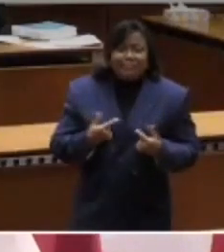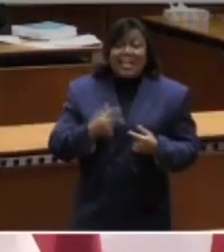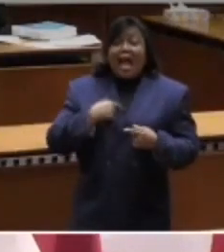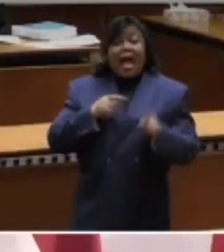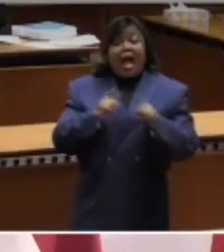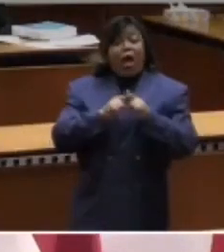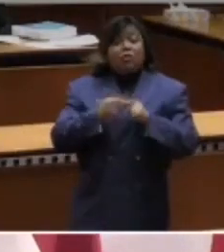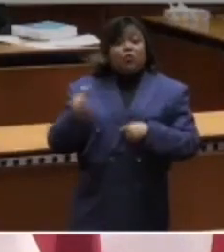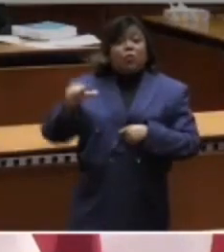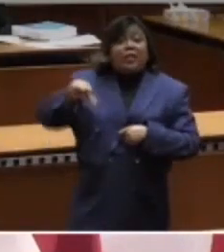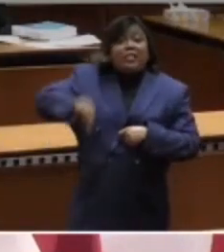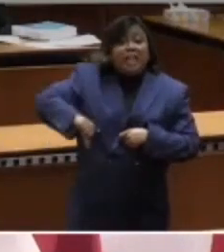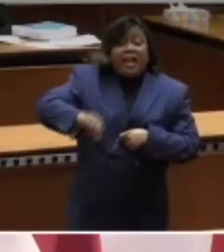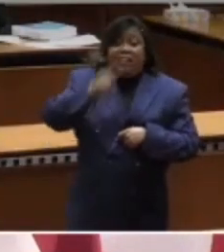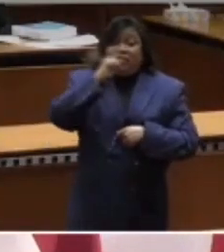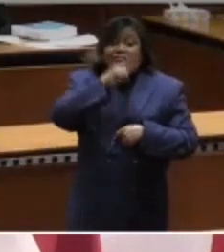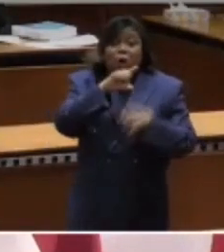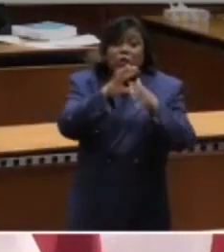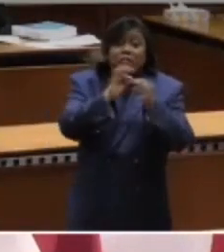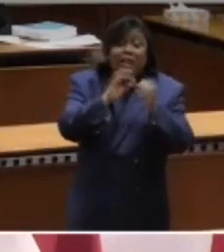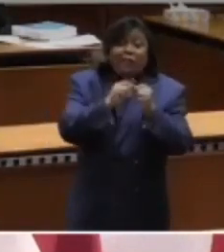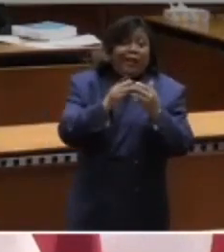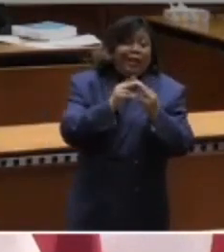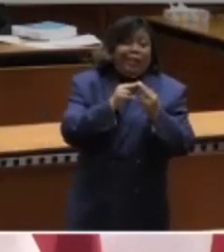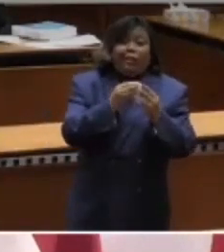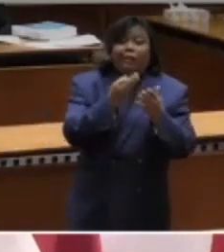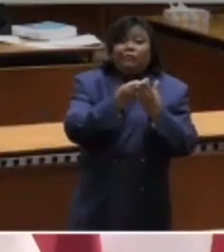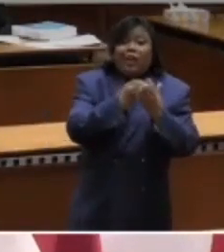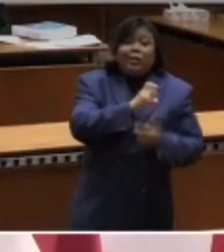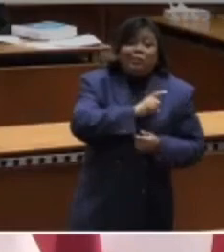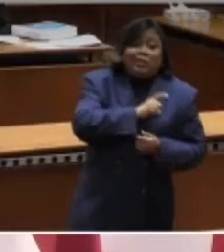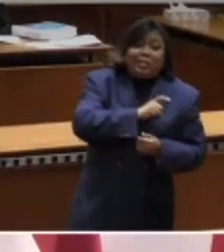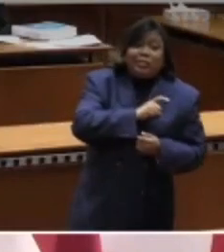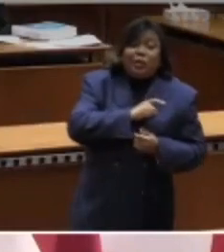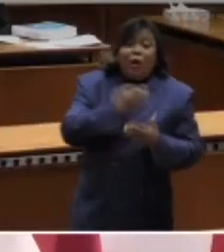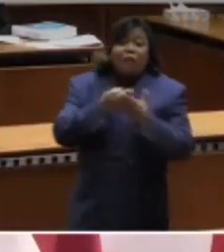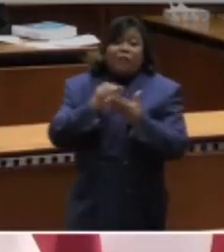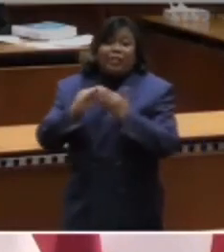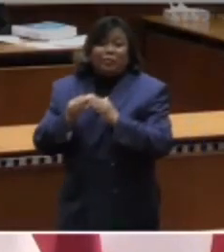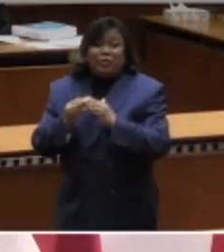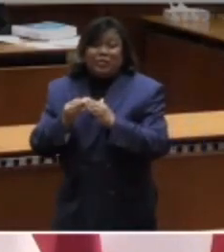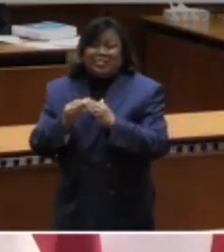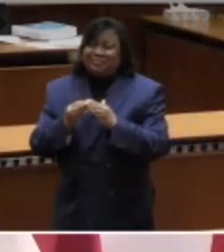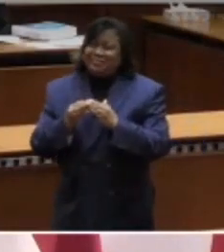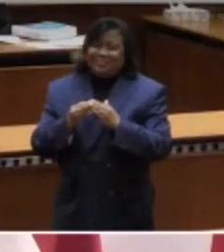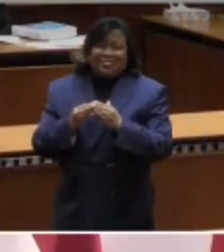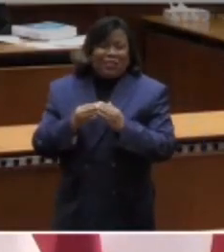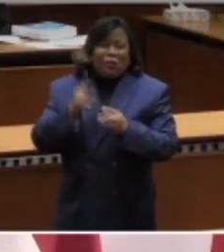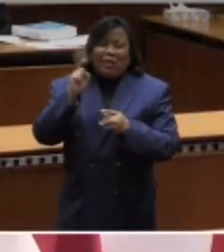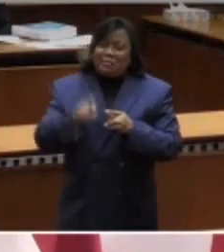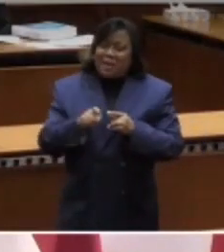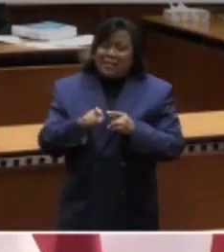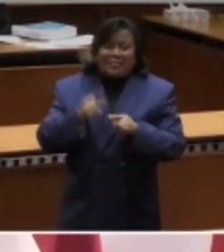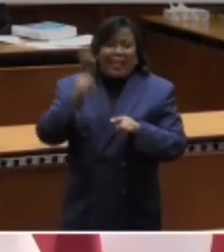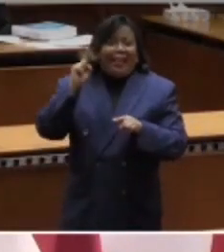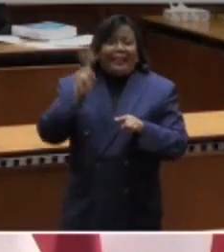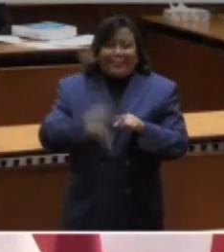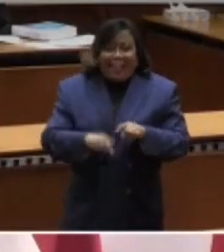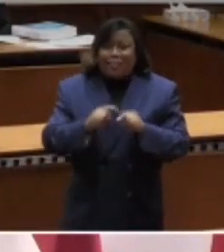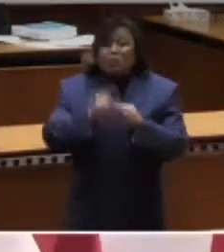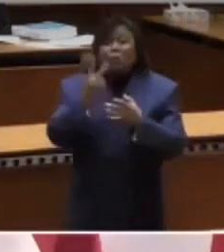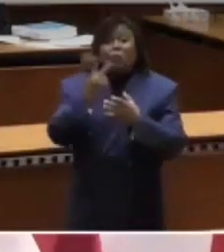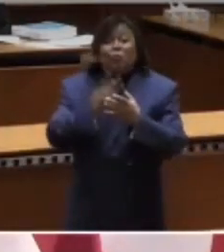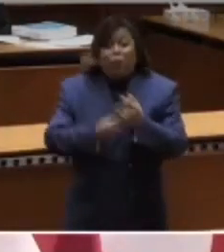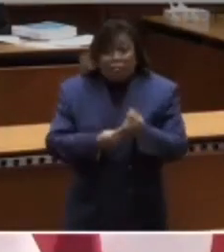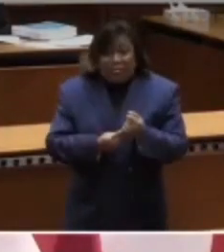I also reject the false narrative that it either fund the police or fund communities. We must and can do